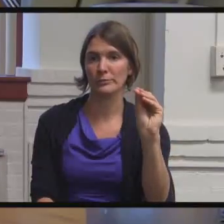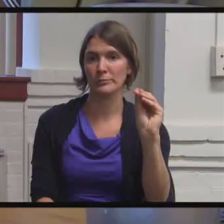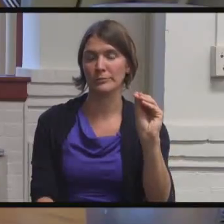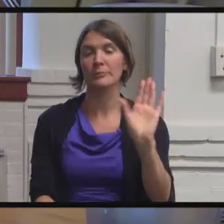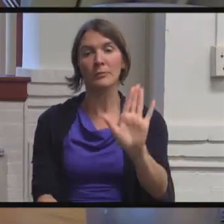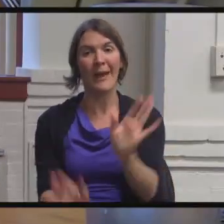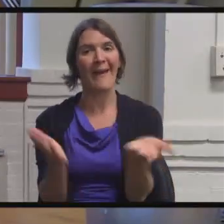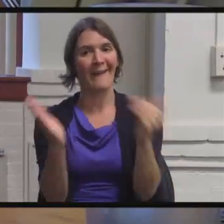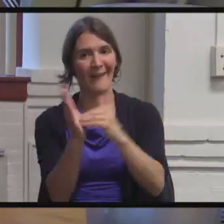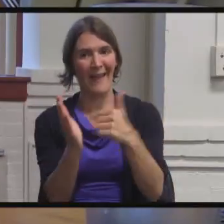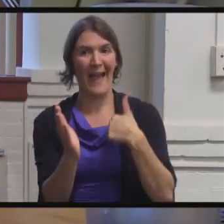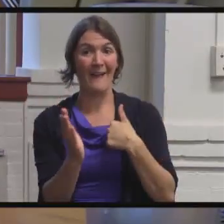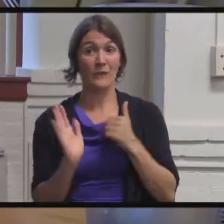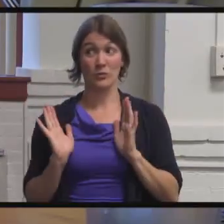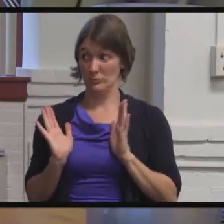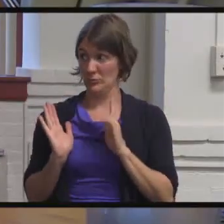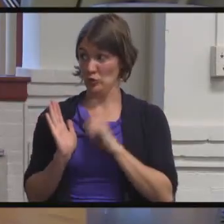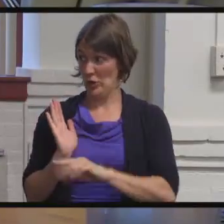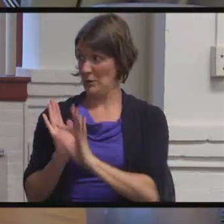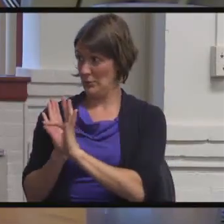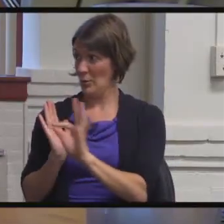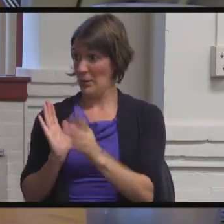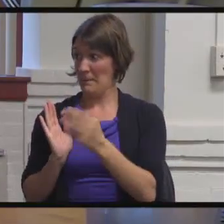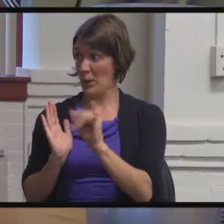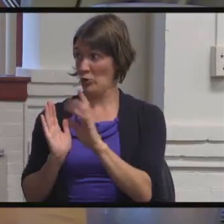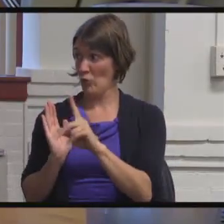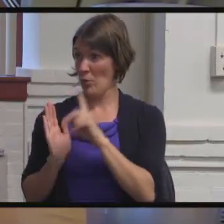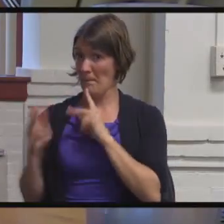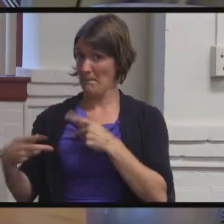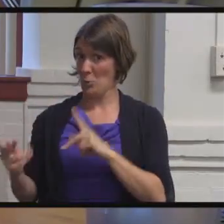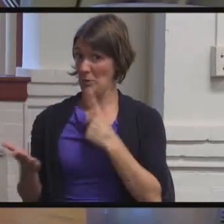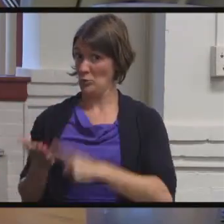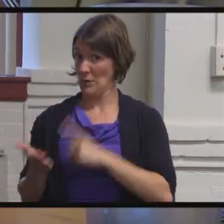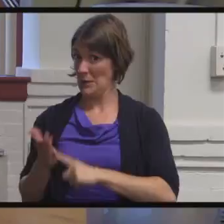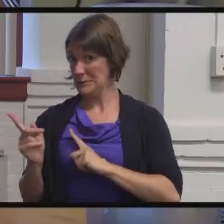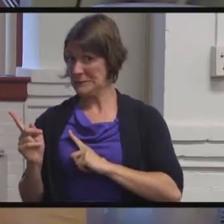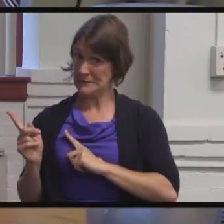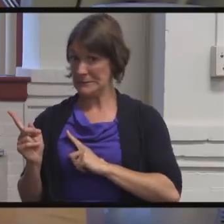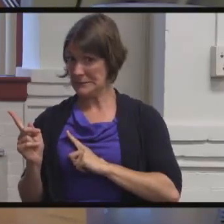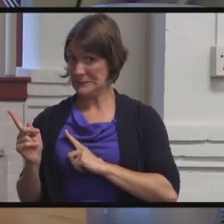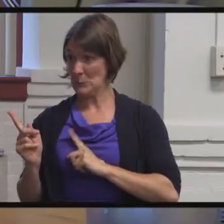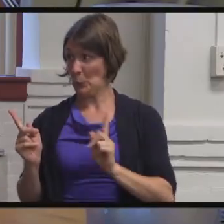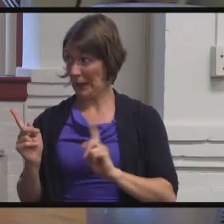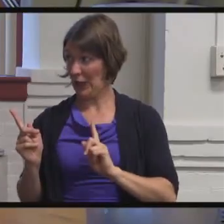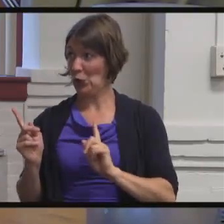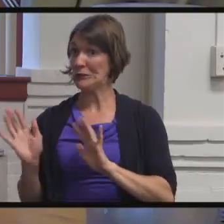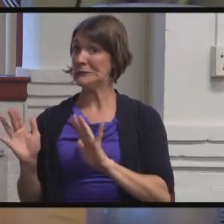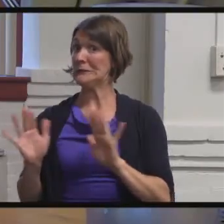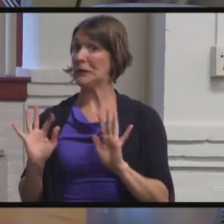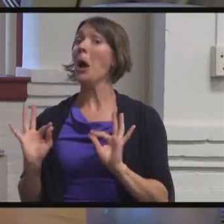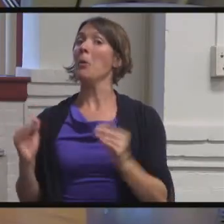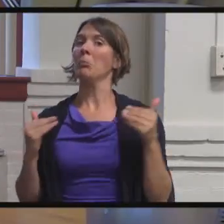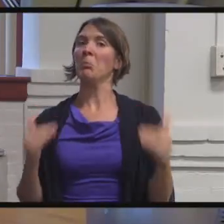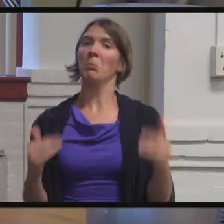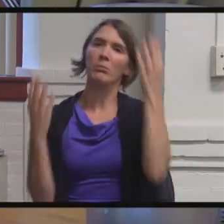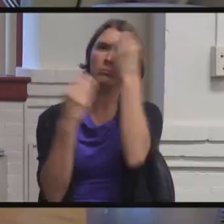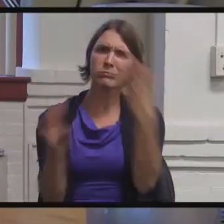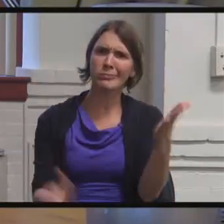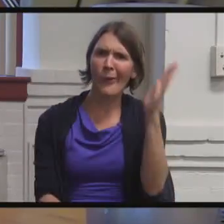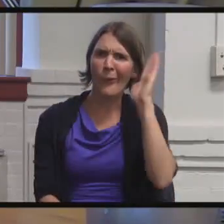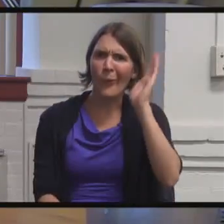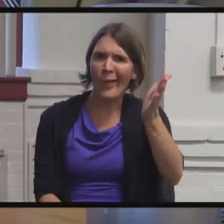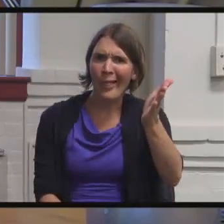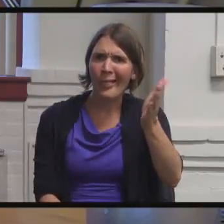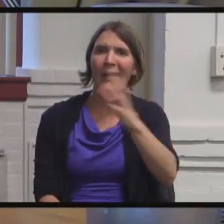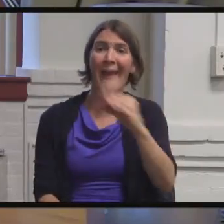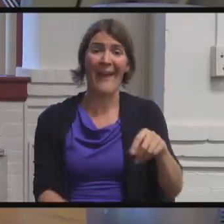upon clearing up issues relating to the Putney Road potential site, it is our intention to